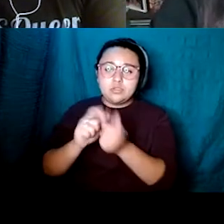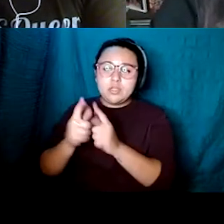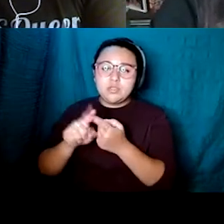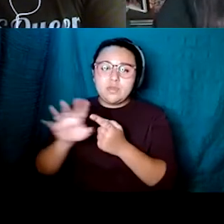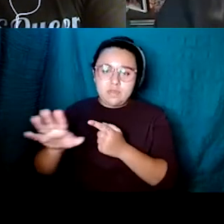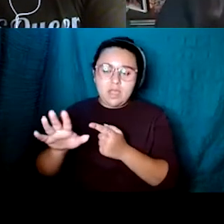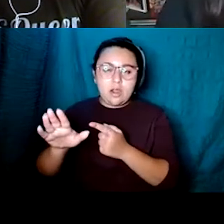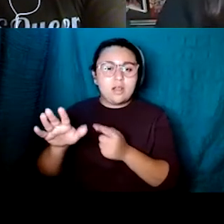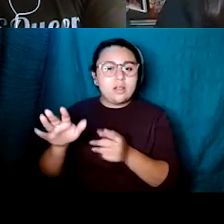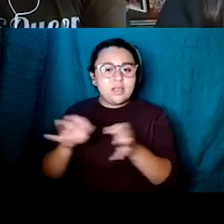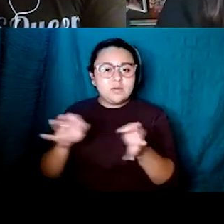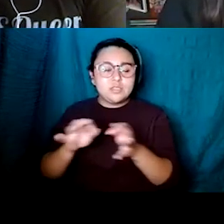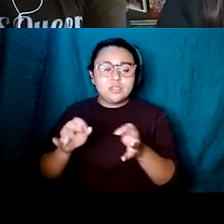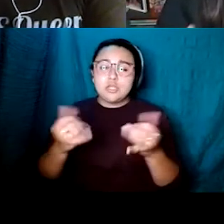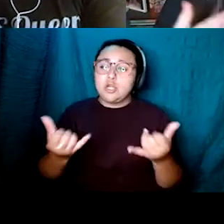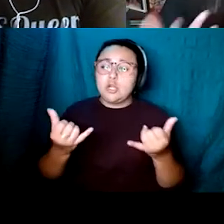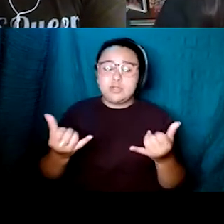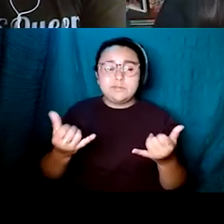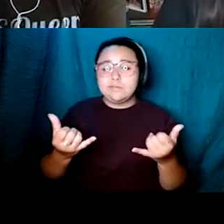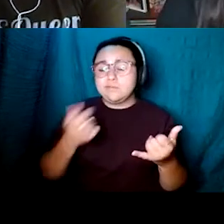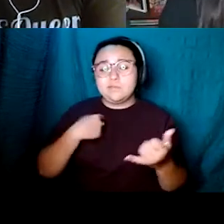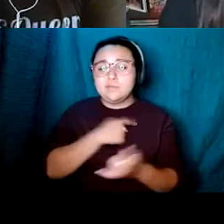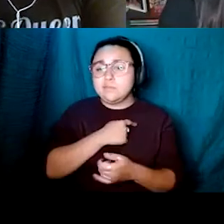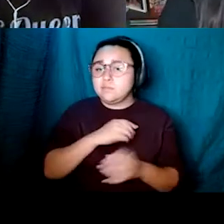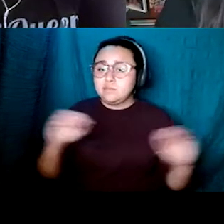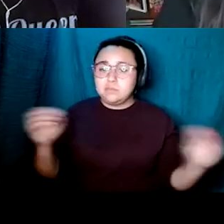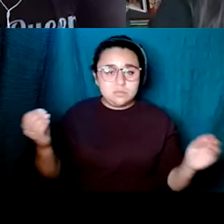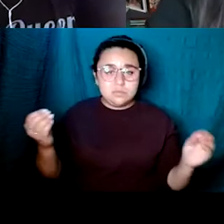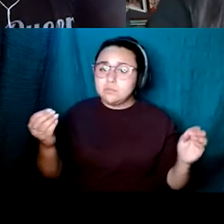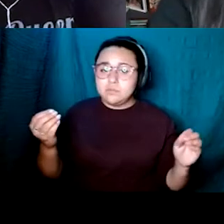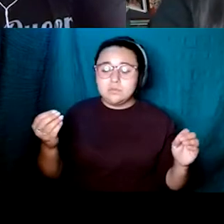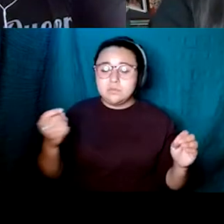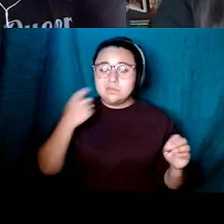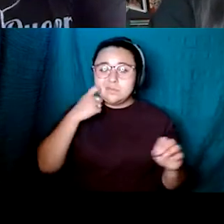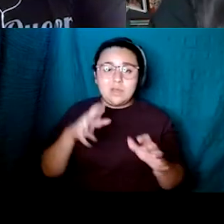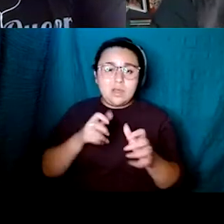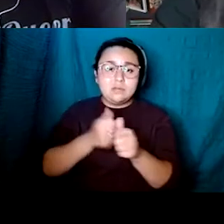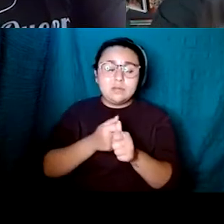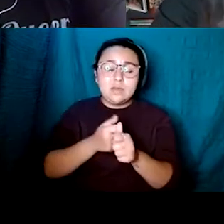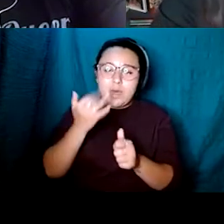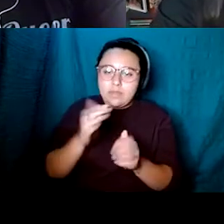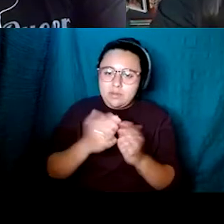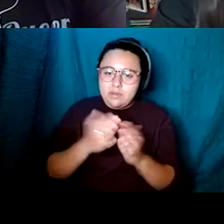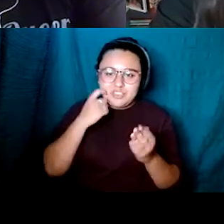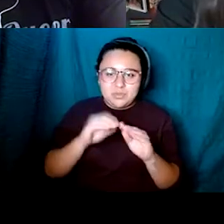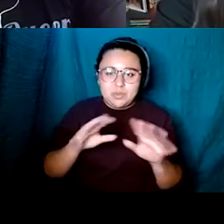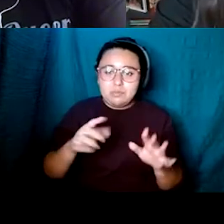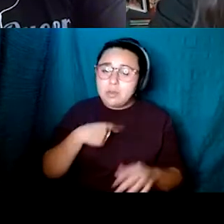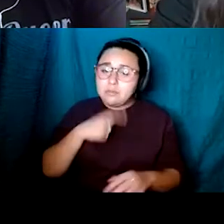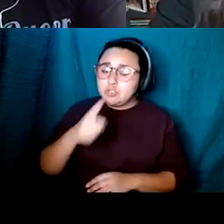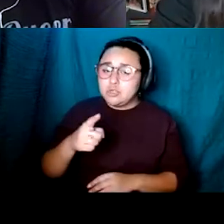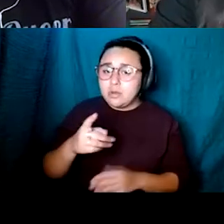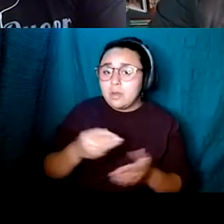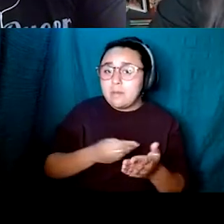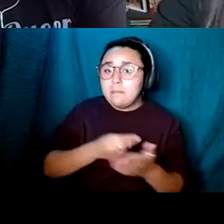So currently, we do not have any news and updates about that since the book just recently came out. But certainly, purchasing